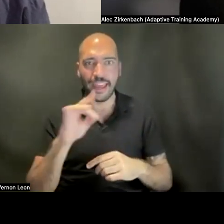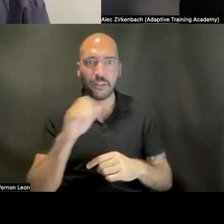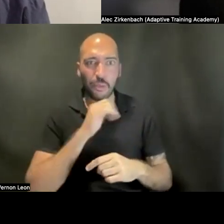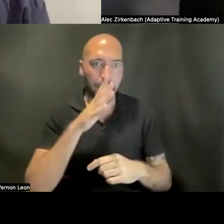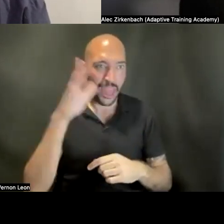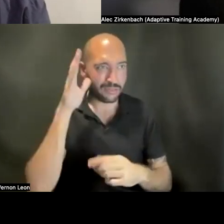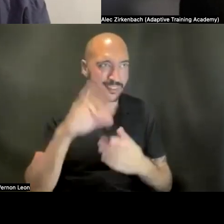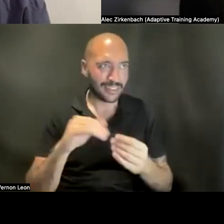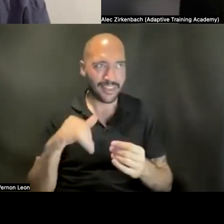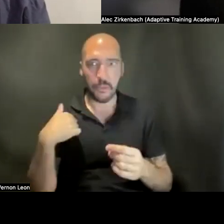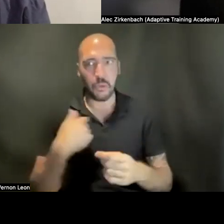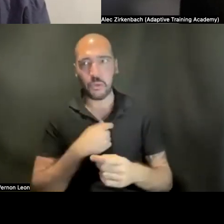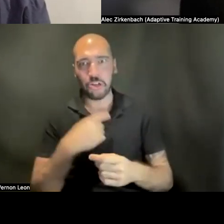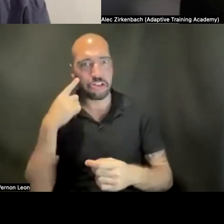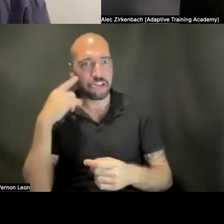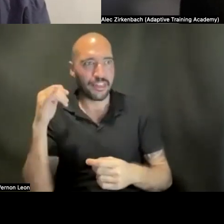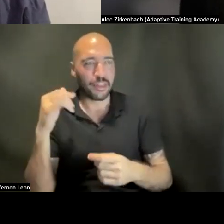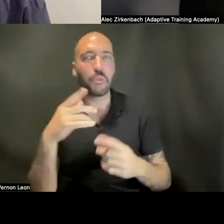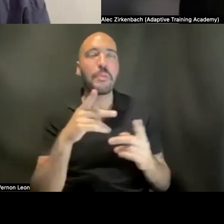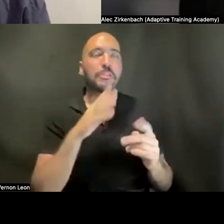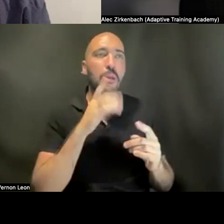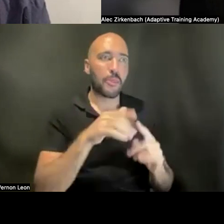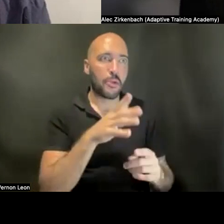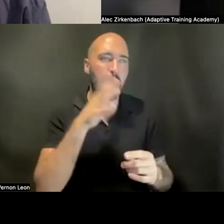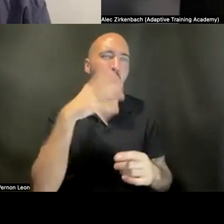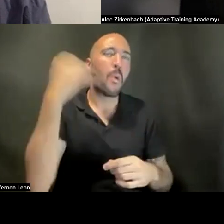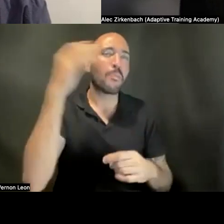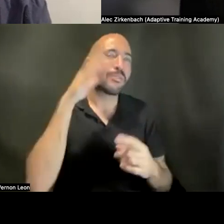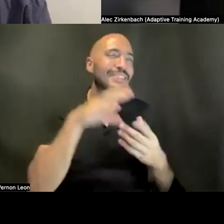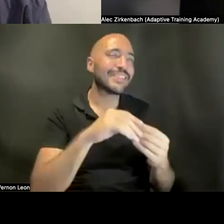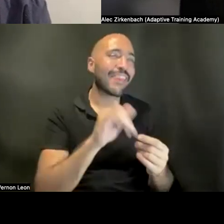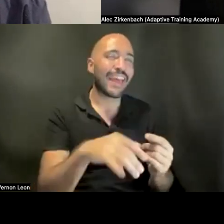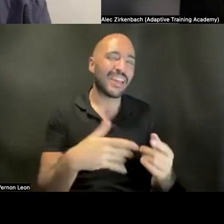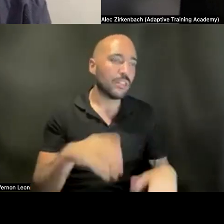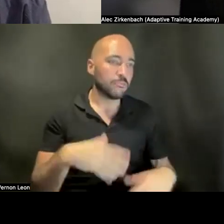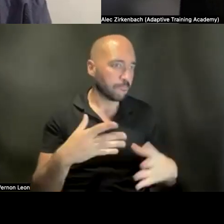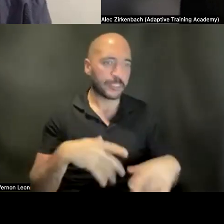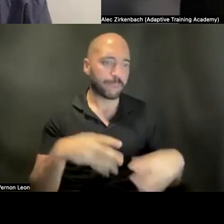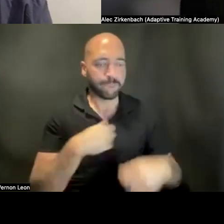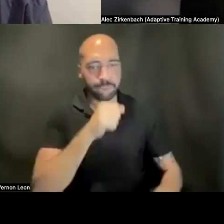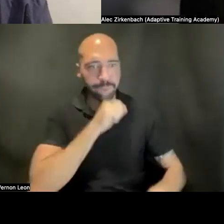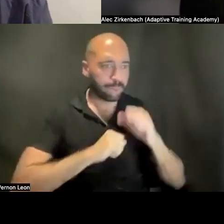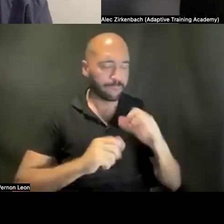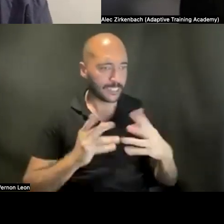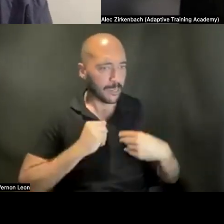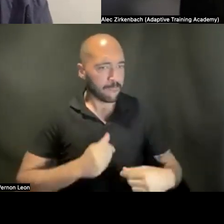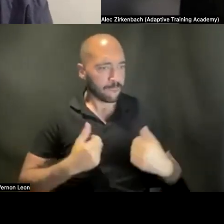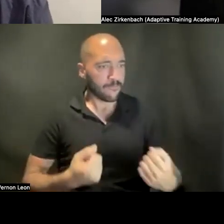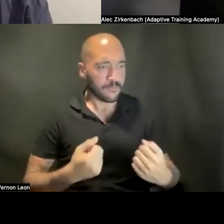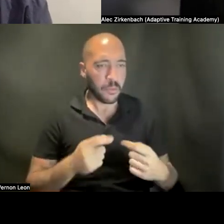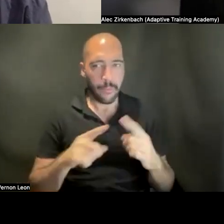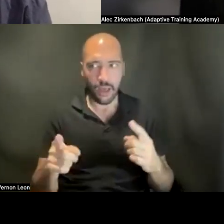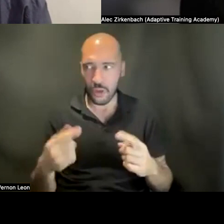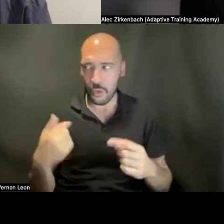we heard it all the time, just keep going. And then you start to wonder when you're on the